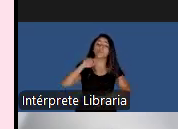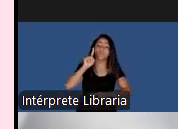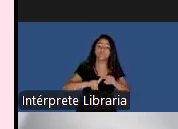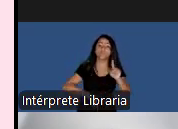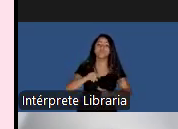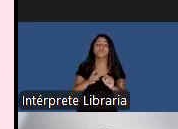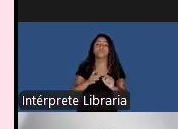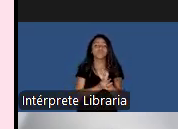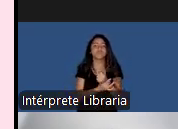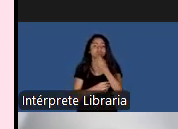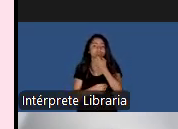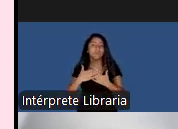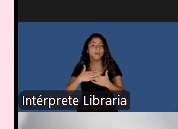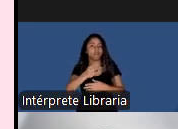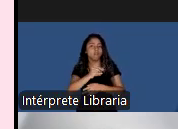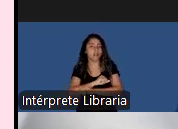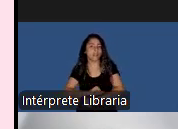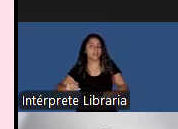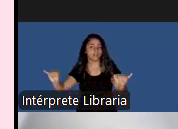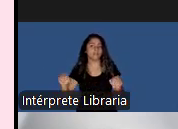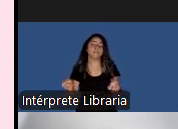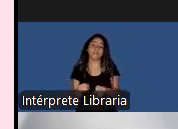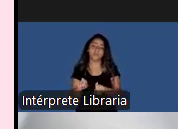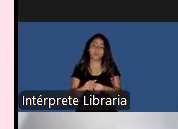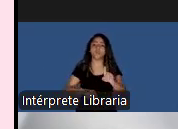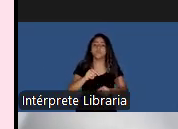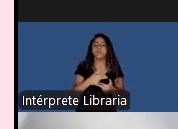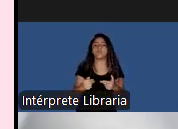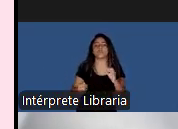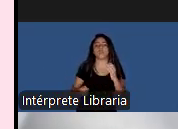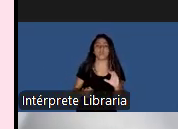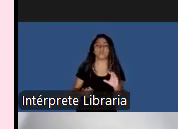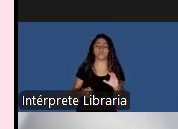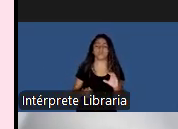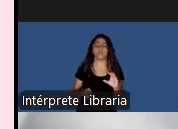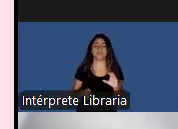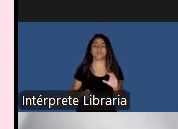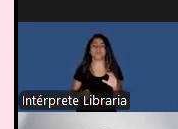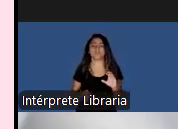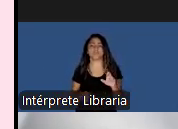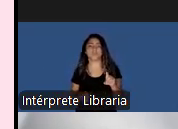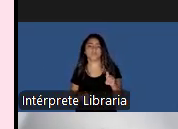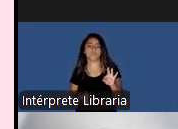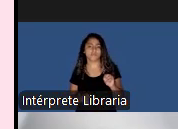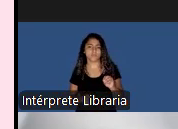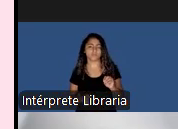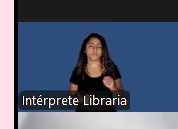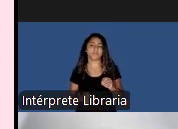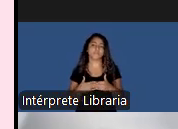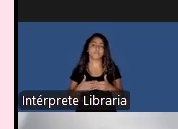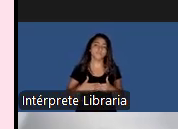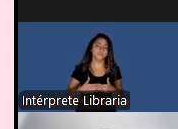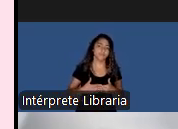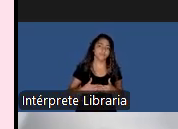and safe products that we are going to be launching, and also credit products that are part of our roadmap,